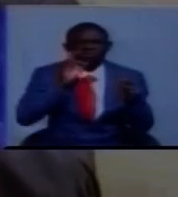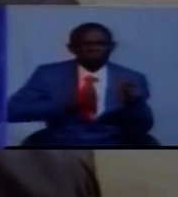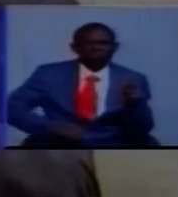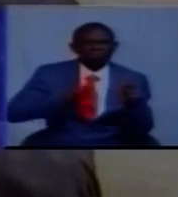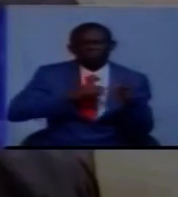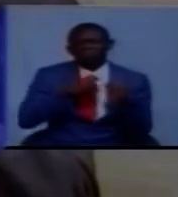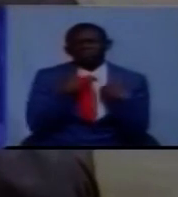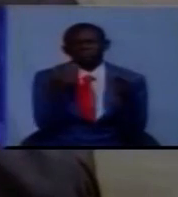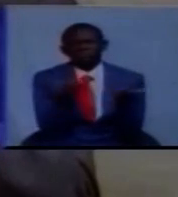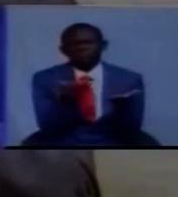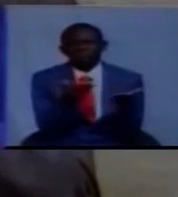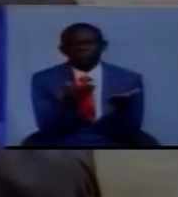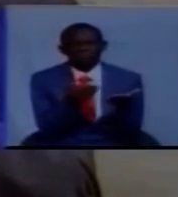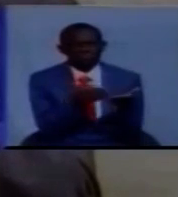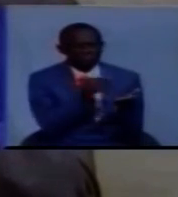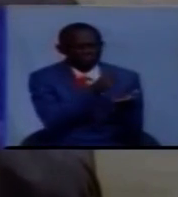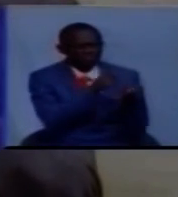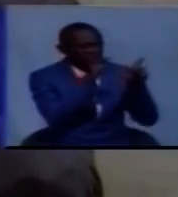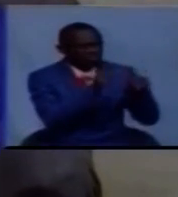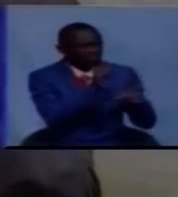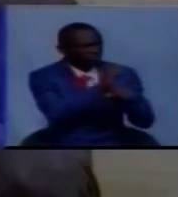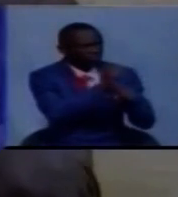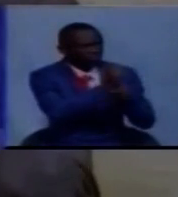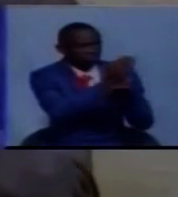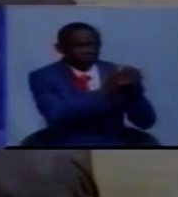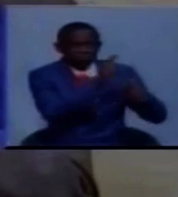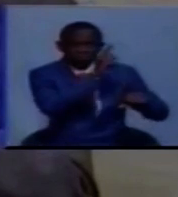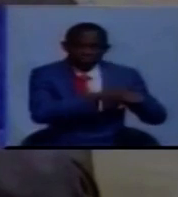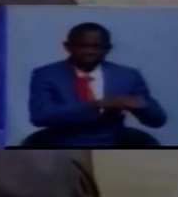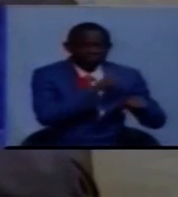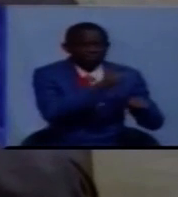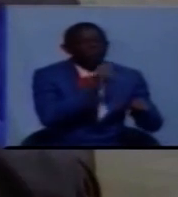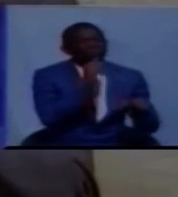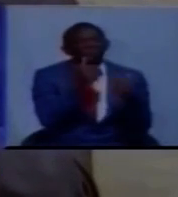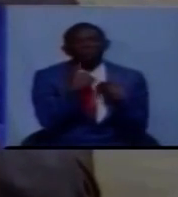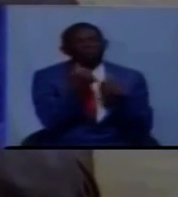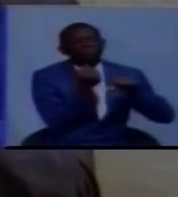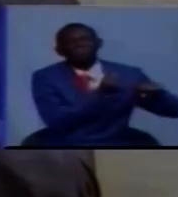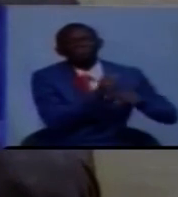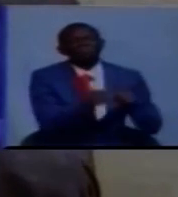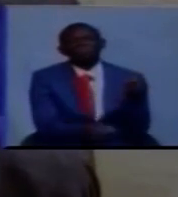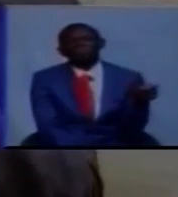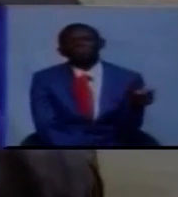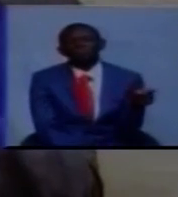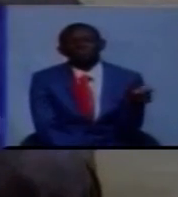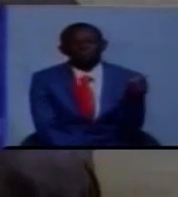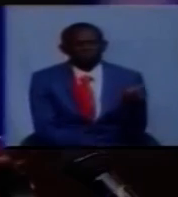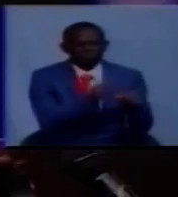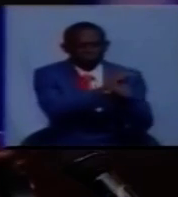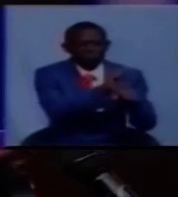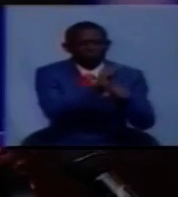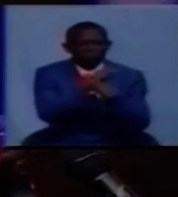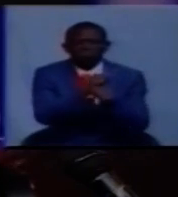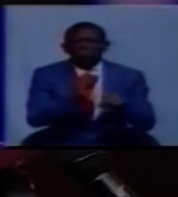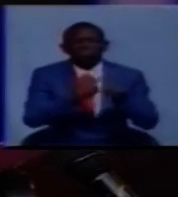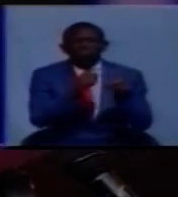person who is not secure. He does a job without any protection. A casual, by any definition, if you